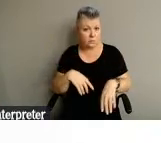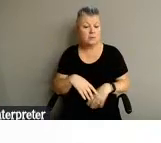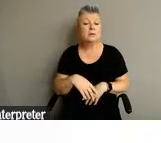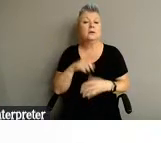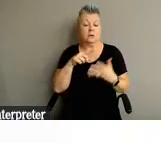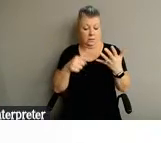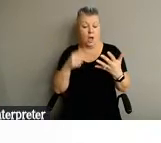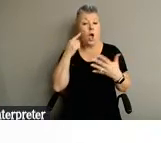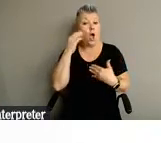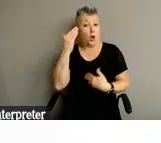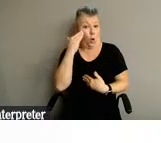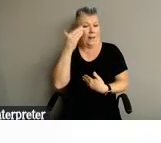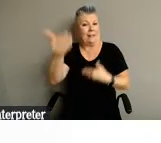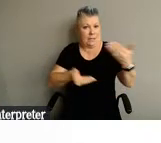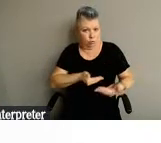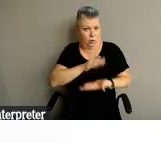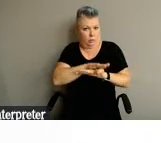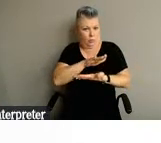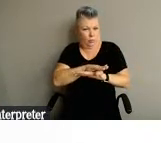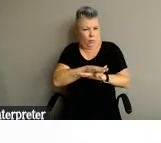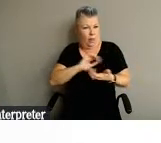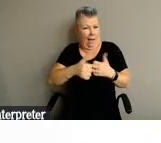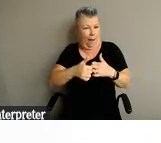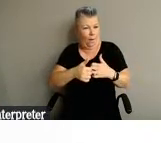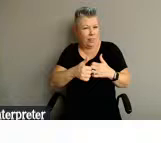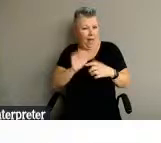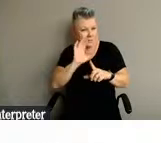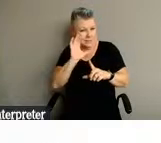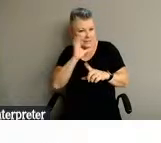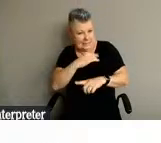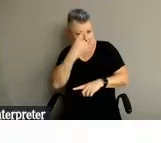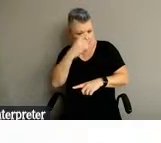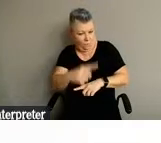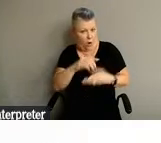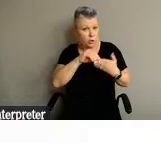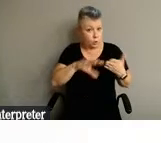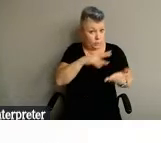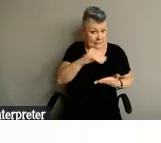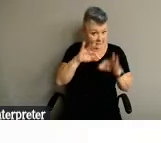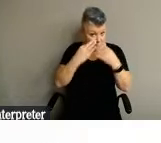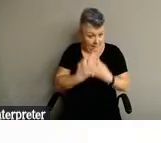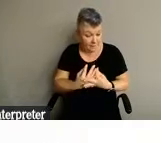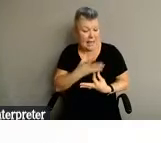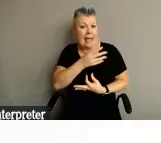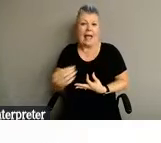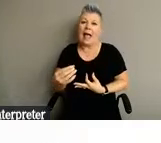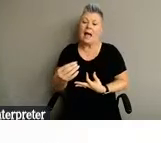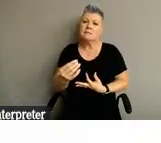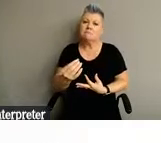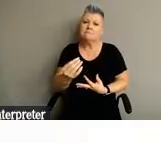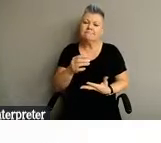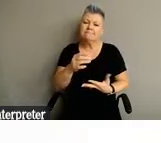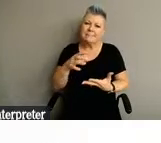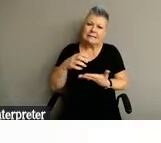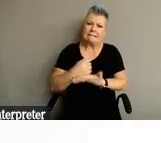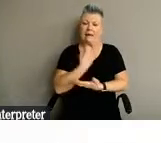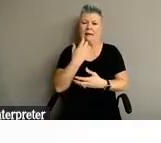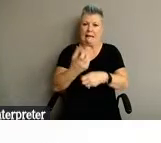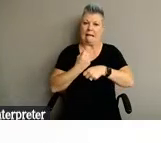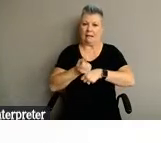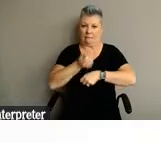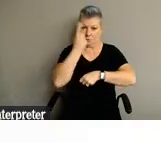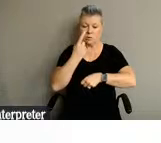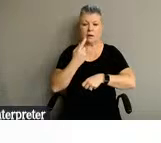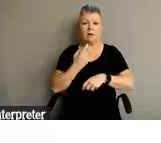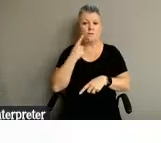what the introduction to school looks like for students and families, as well as gaining insight on future actions. We want to